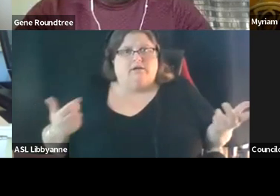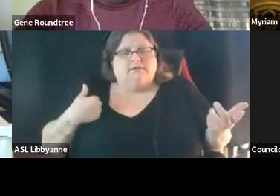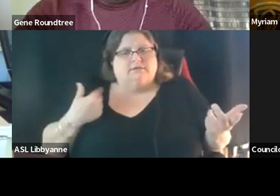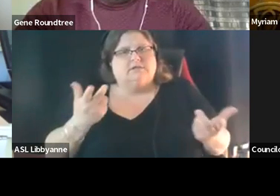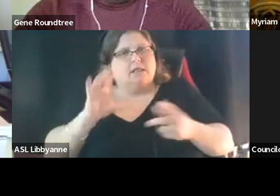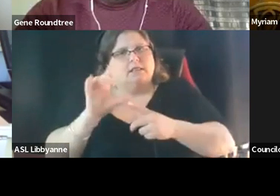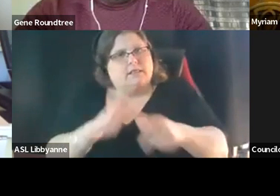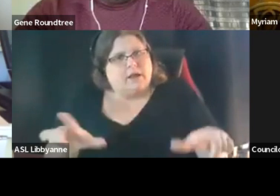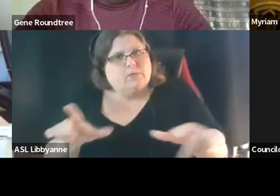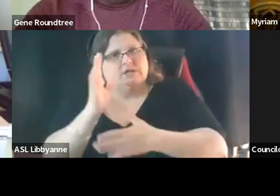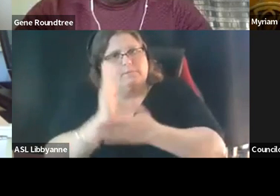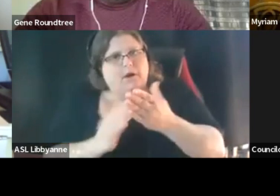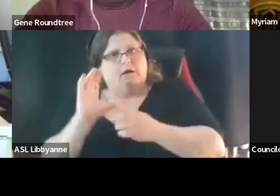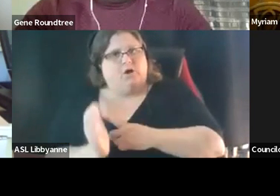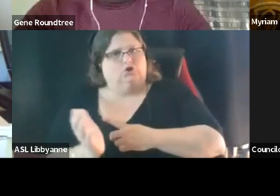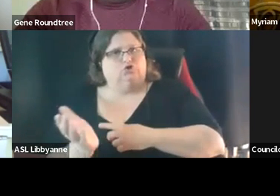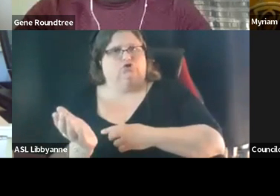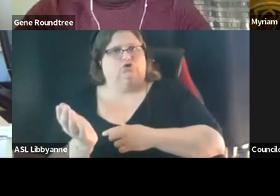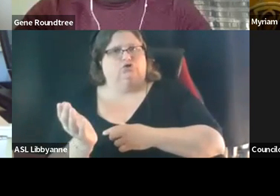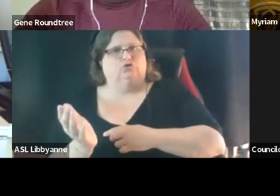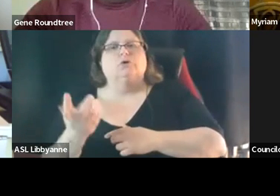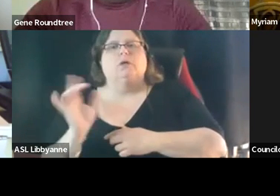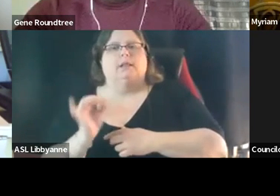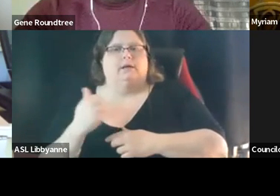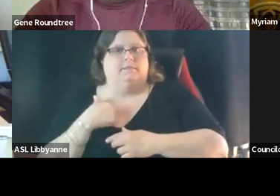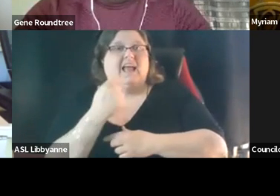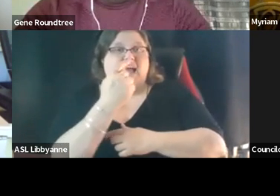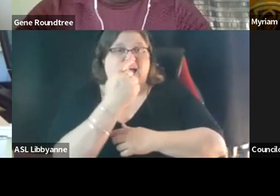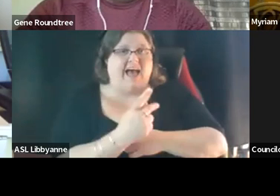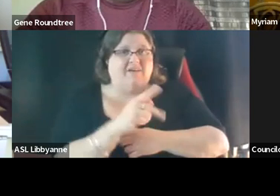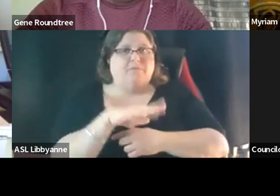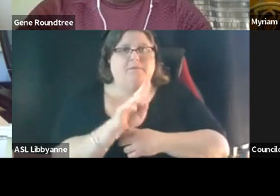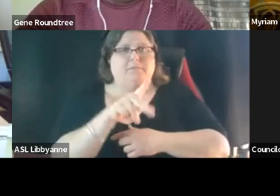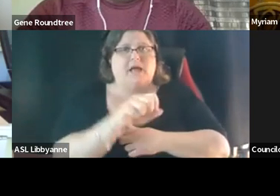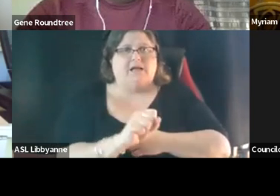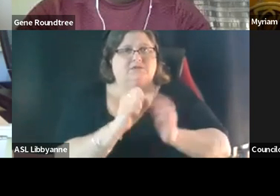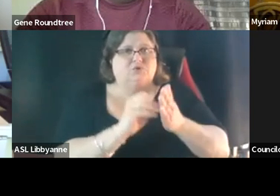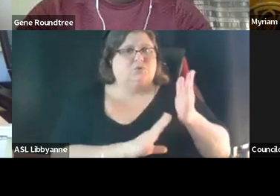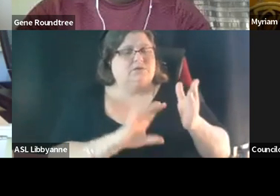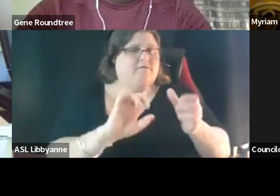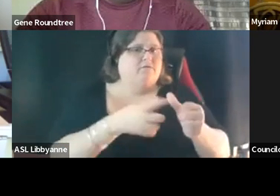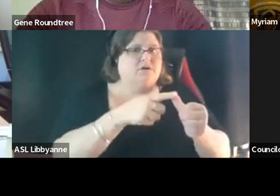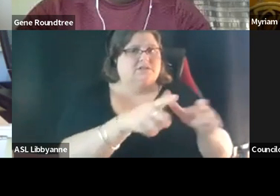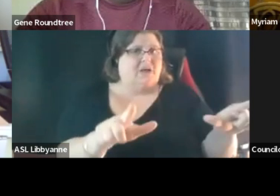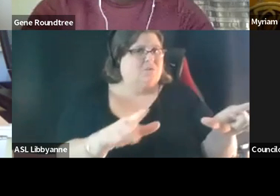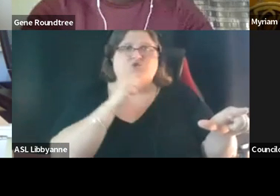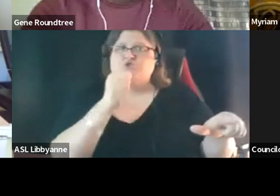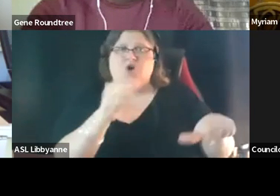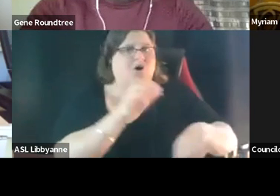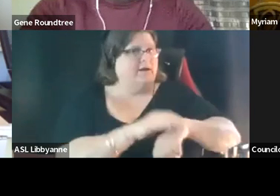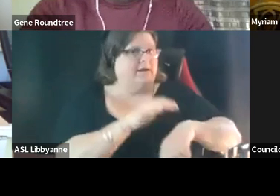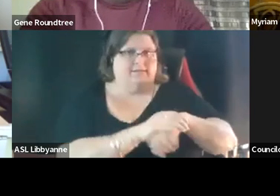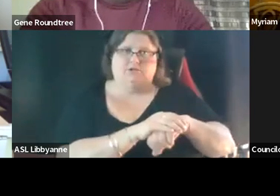is culture. Like me, half of BPS students have a first language other than English, and more than